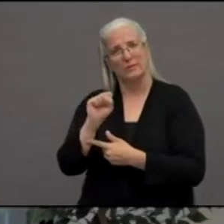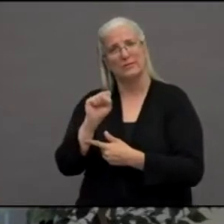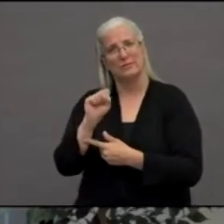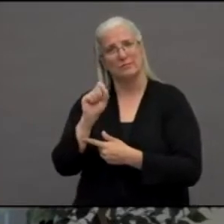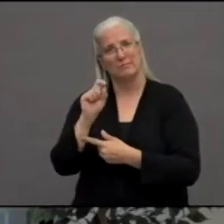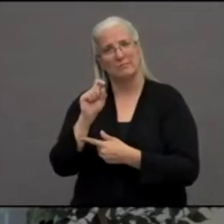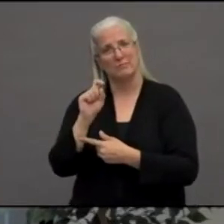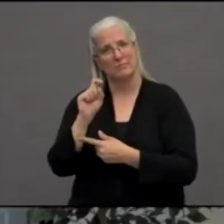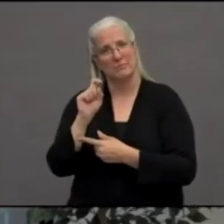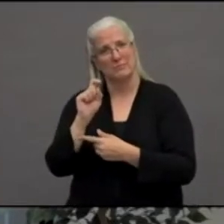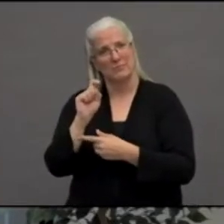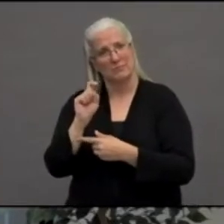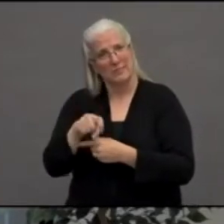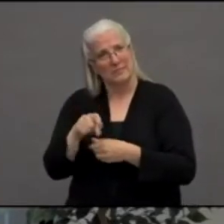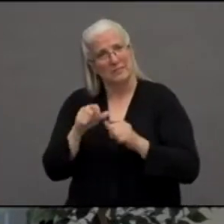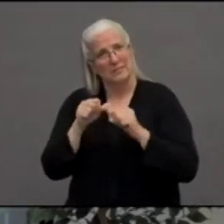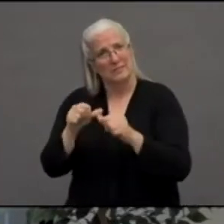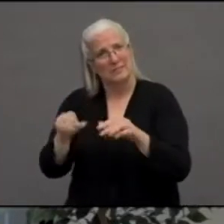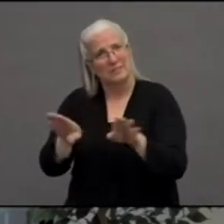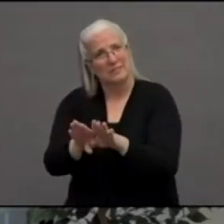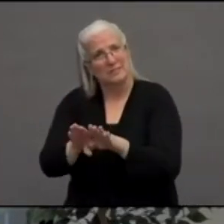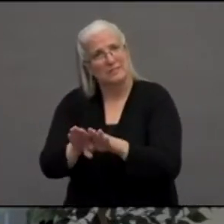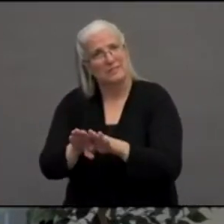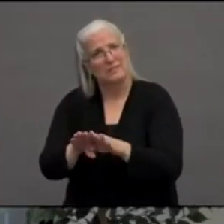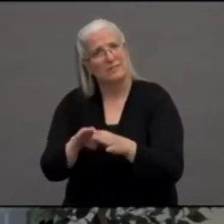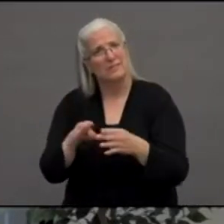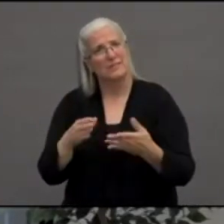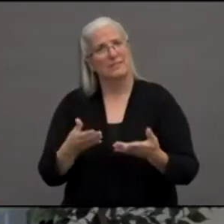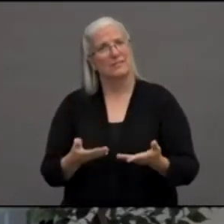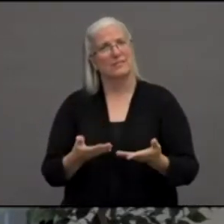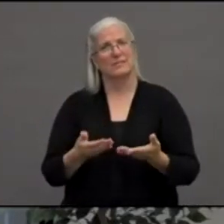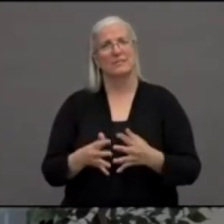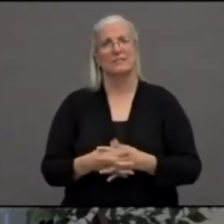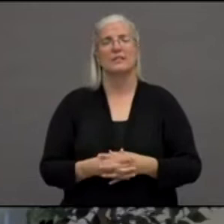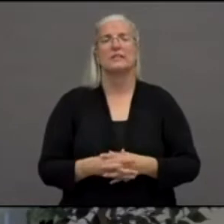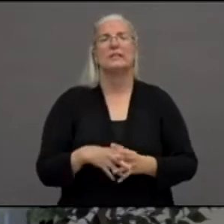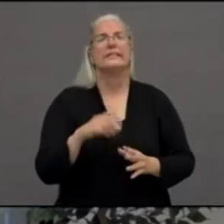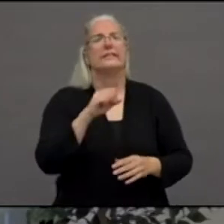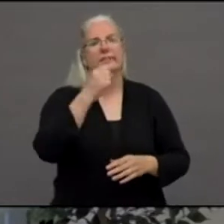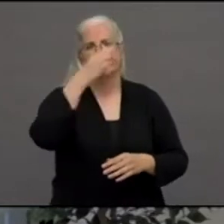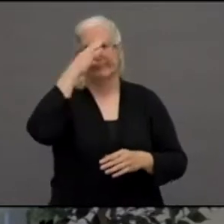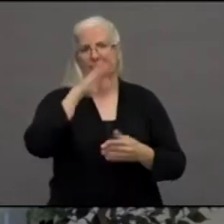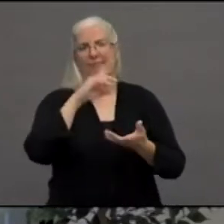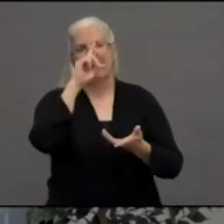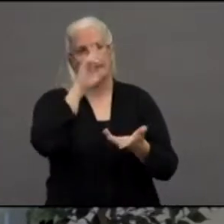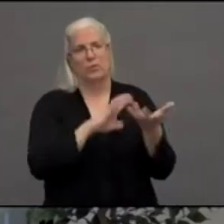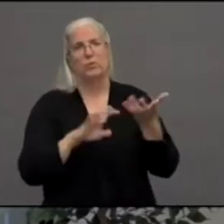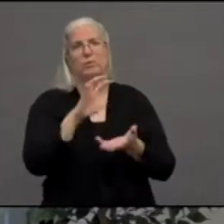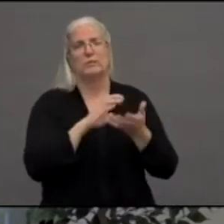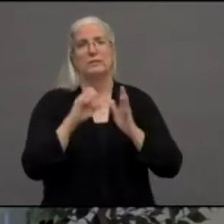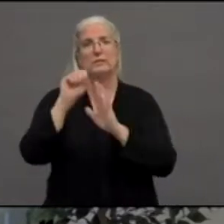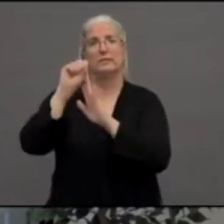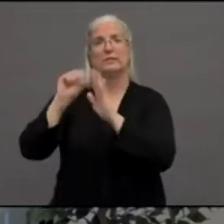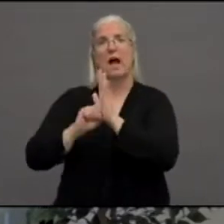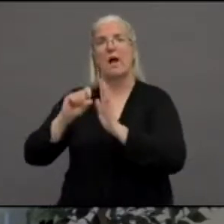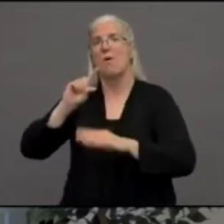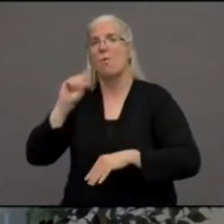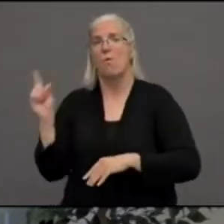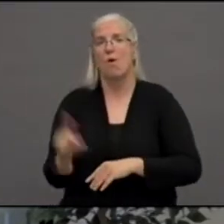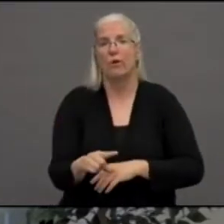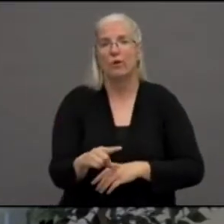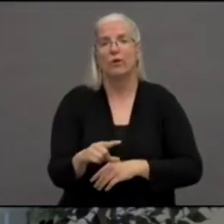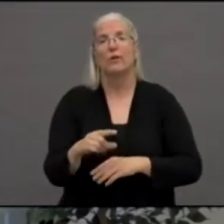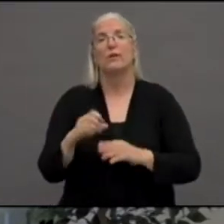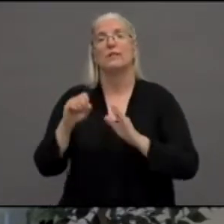getting a lot of because there's a lot of confusion between the state, and there's just been a general confusion this week with what the state's announcement was and what